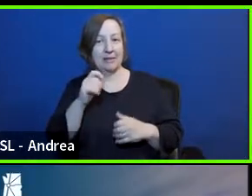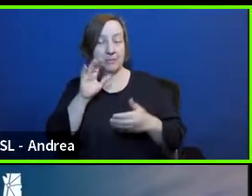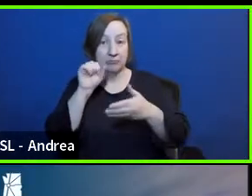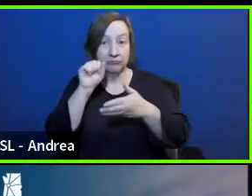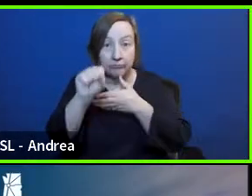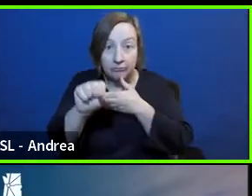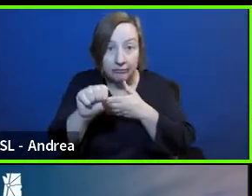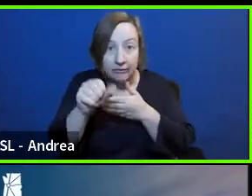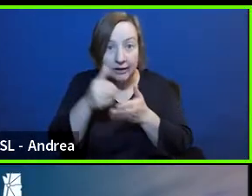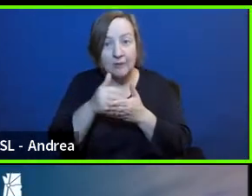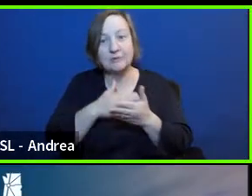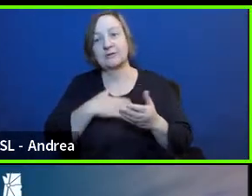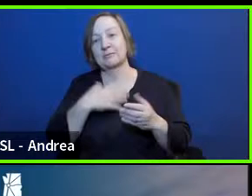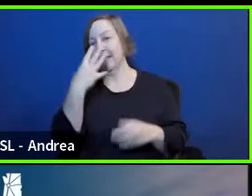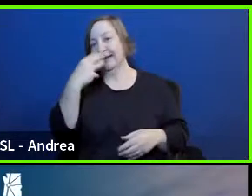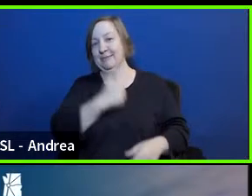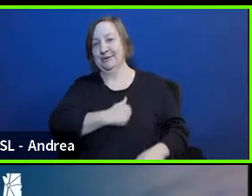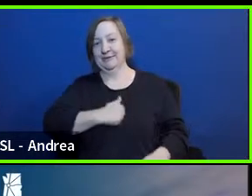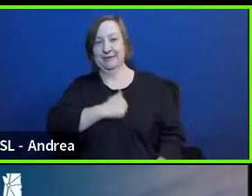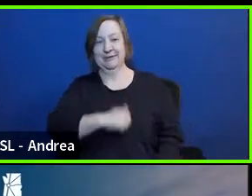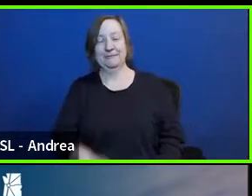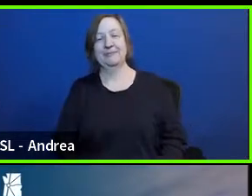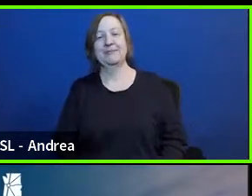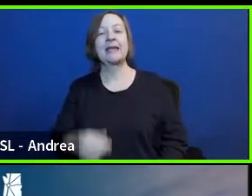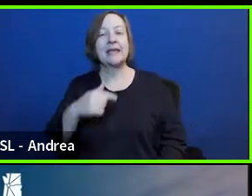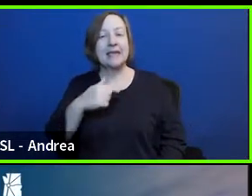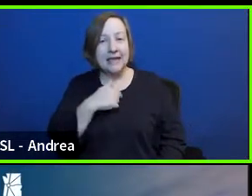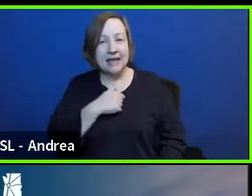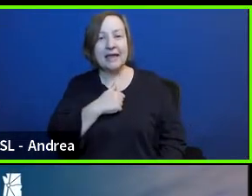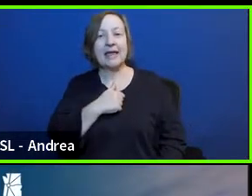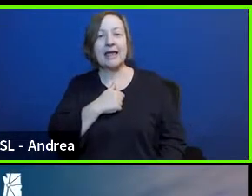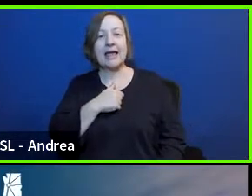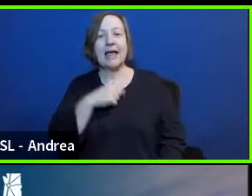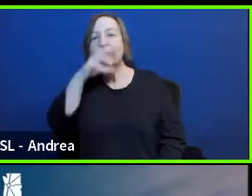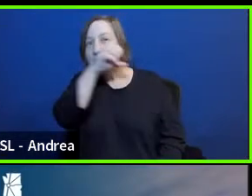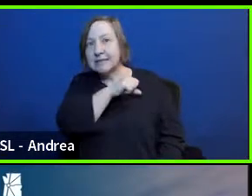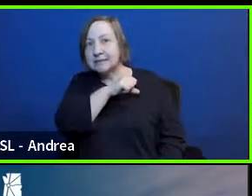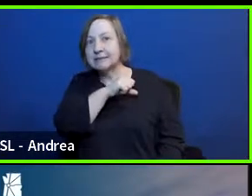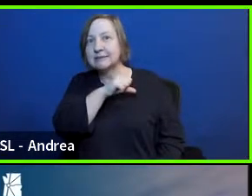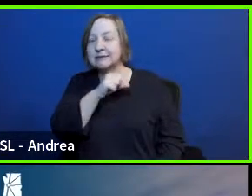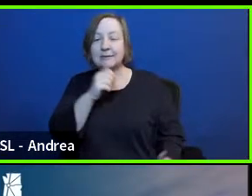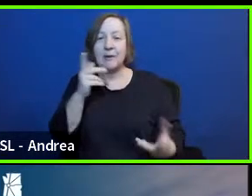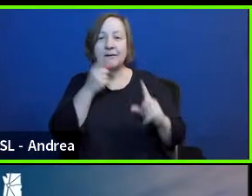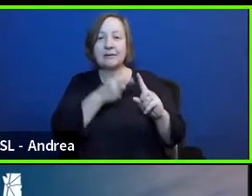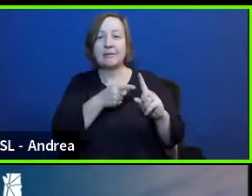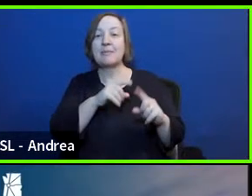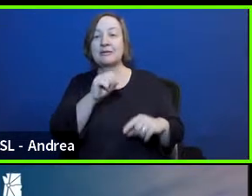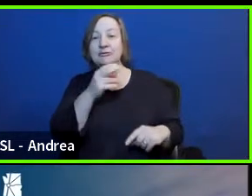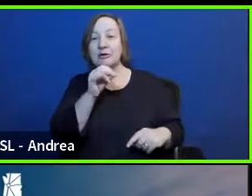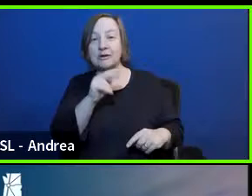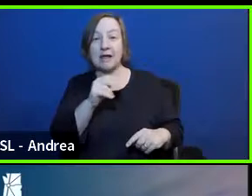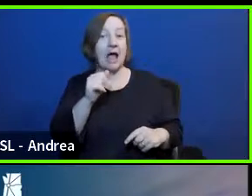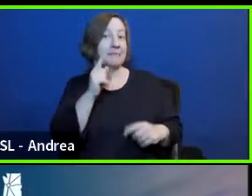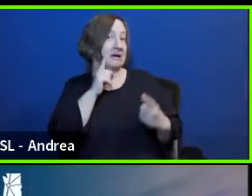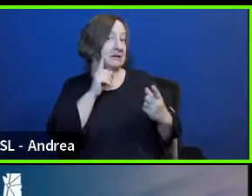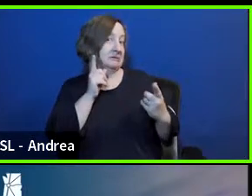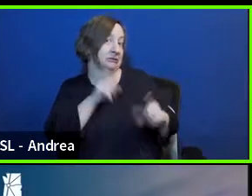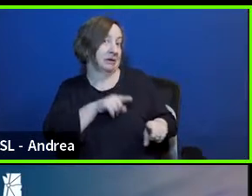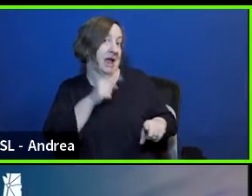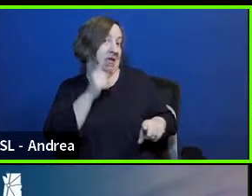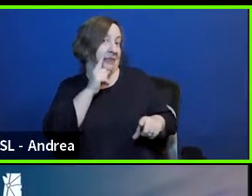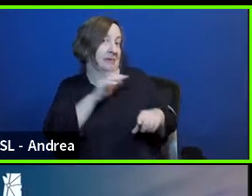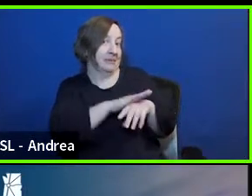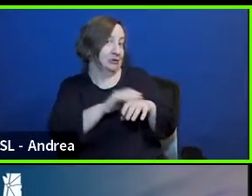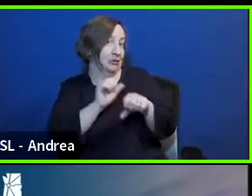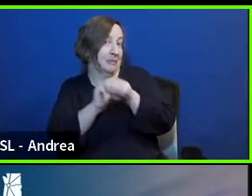camera. Sorry. I too missed the prompt, but like Shona, I'm going to assume it's Team Beach or Team Mountain. I will tell